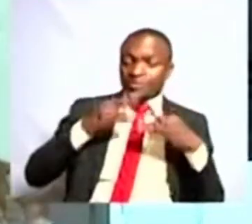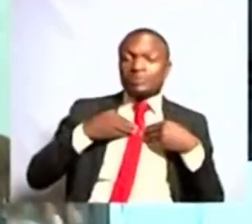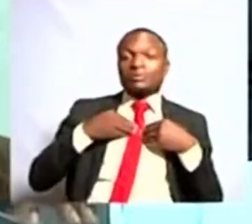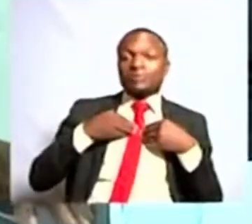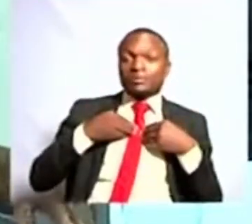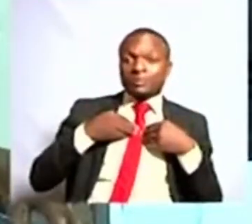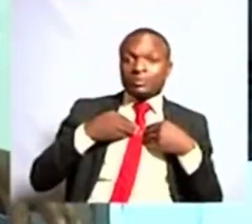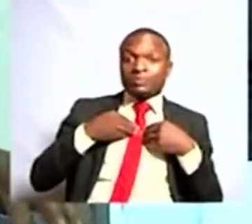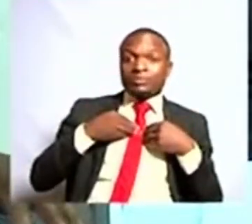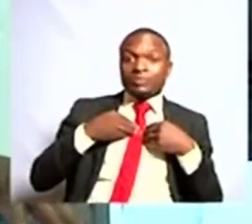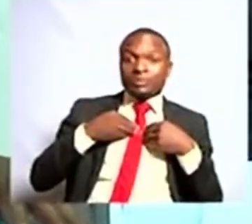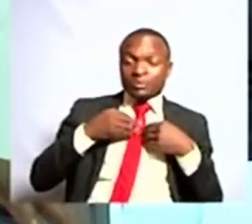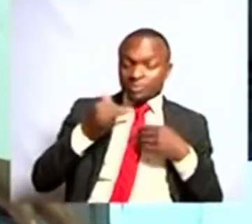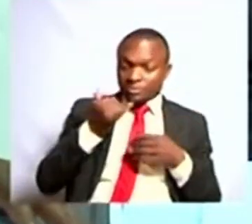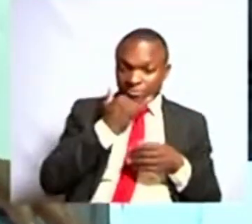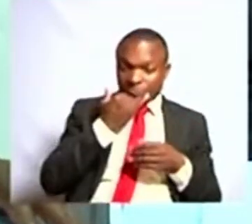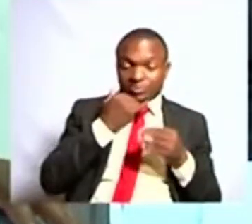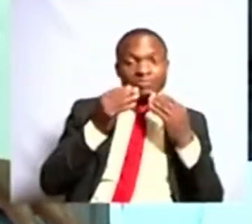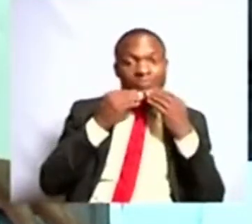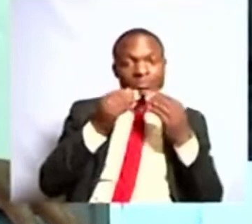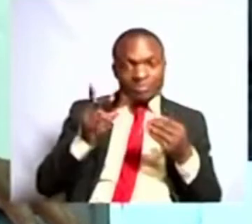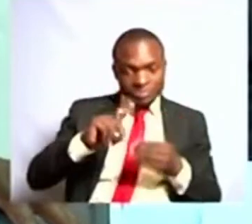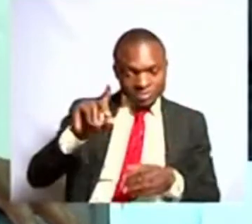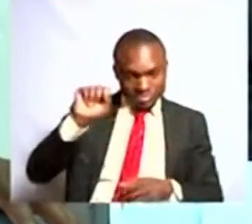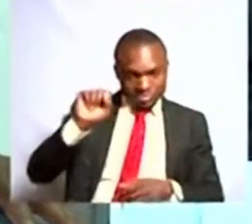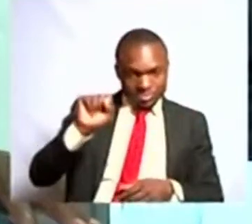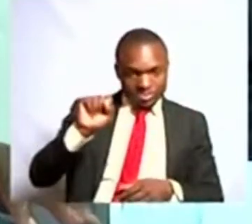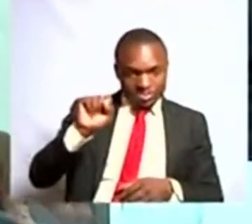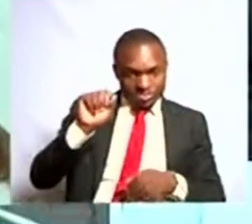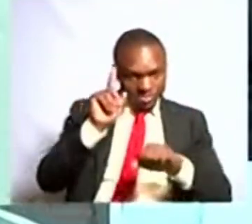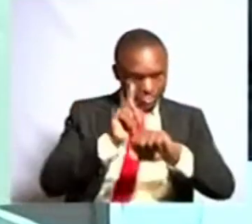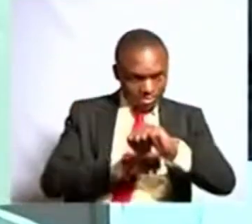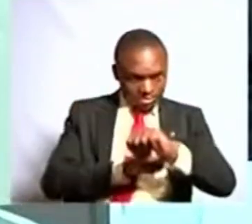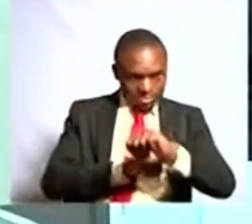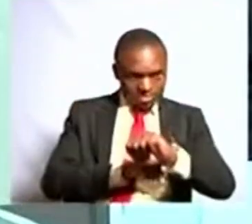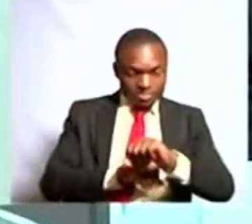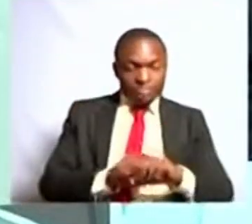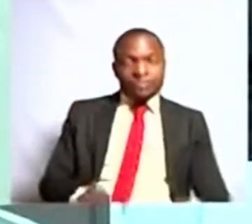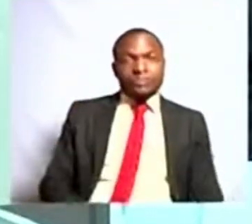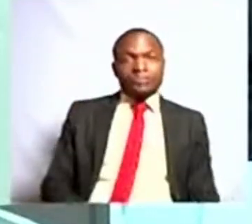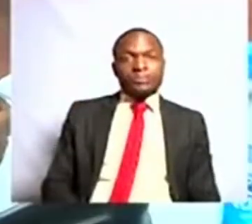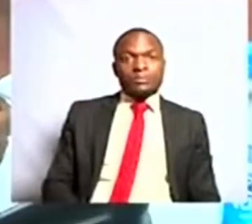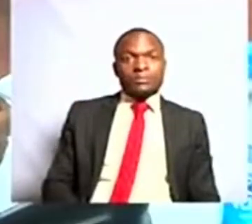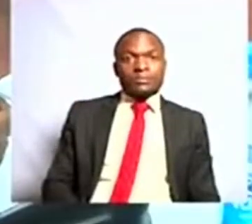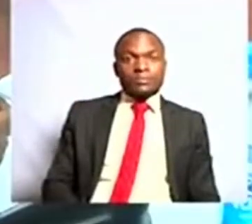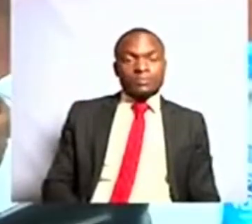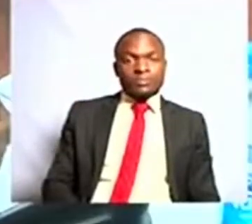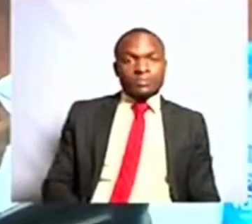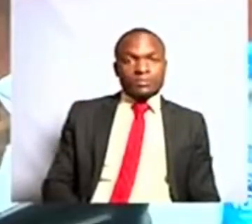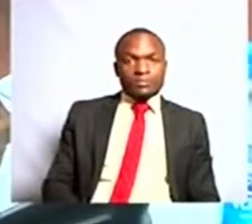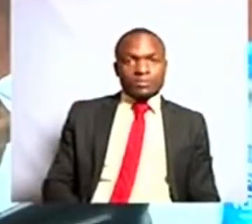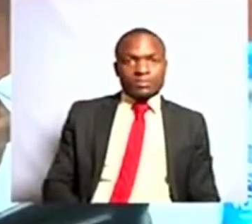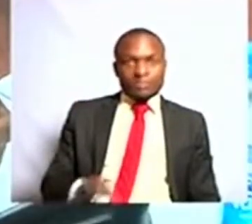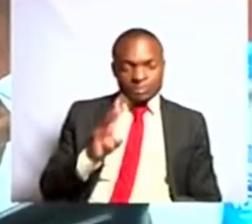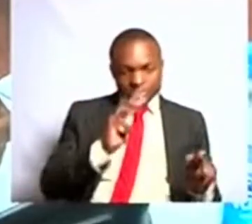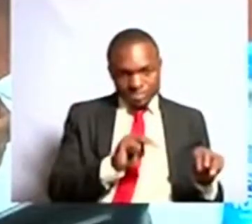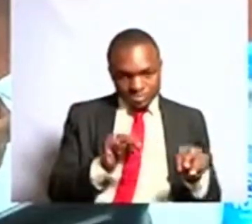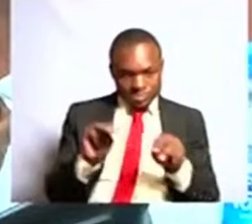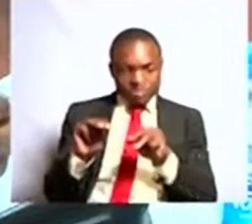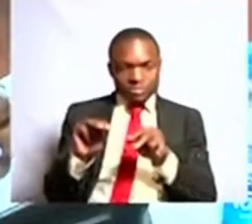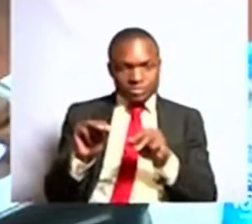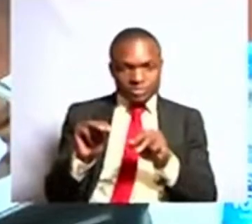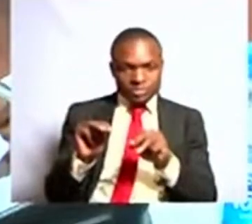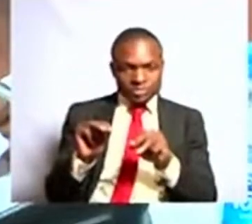to you that we flouted. Thank you very much, PS. Then in the interest of... In the interest of time, we will move.